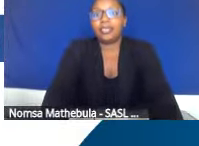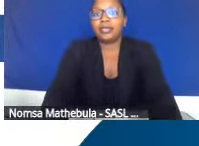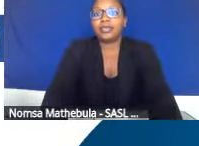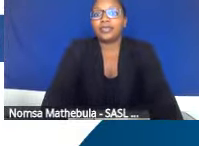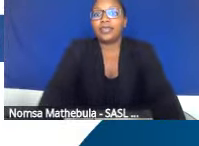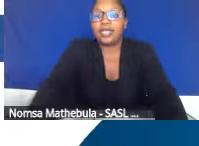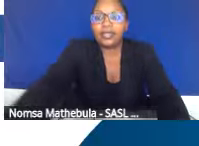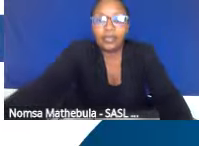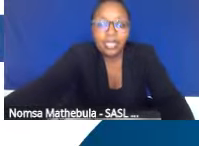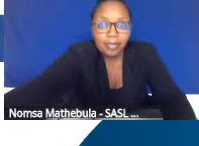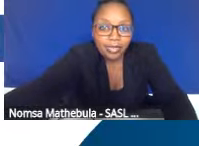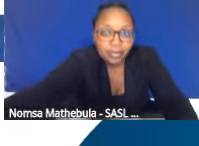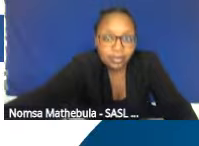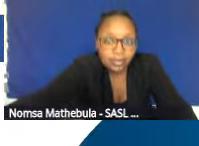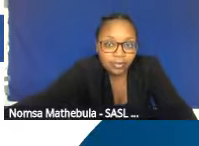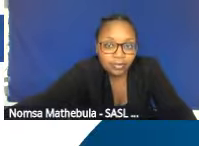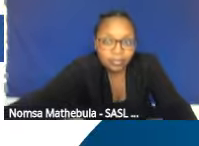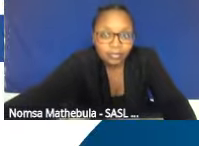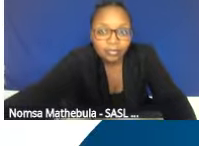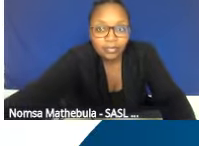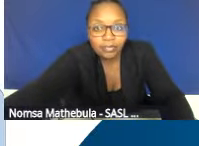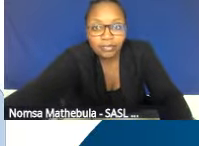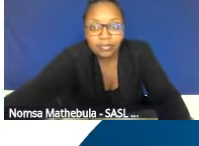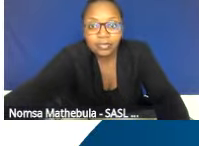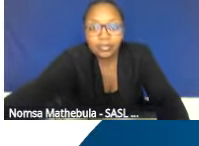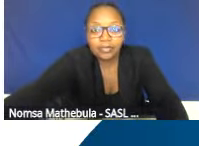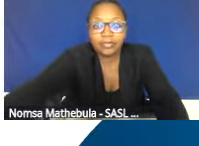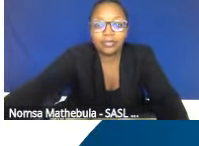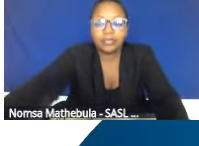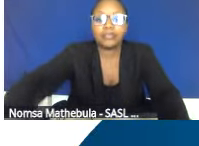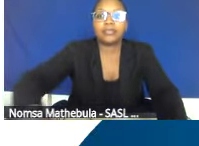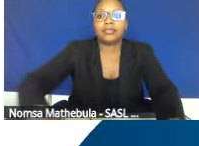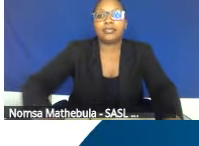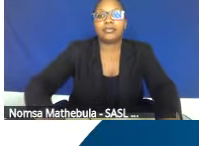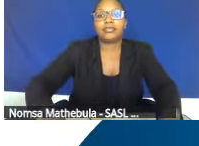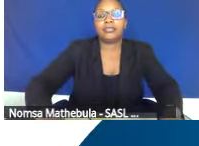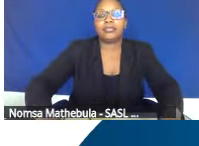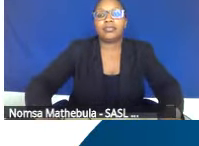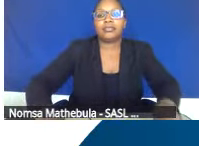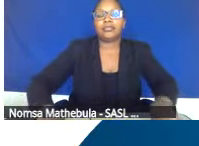Let me quickly show you that. Let me just go back.